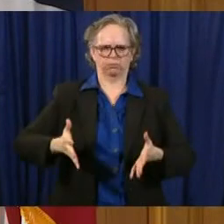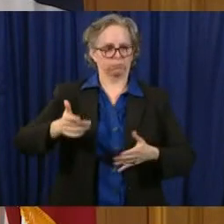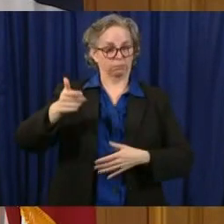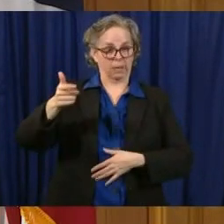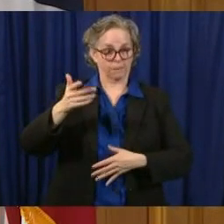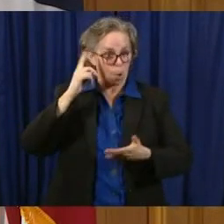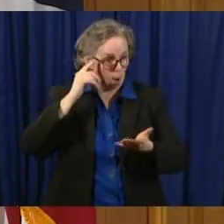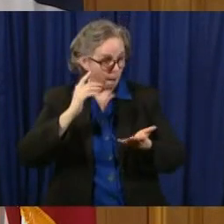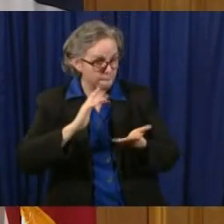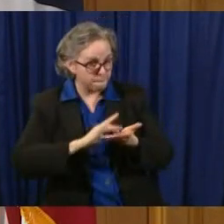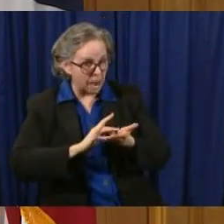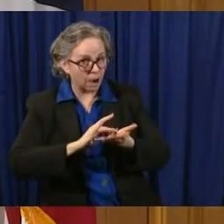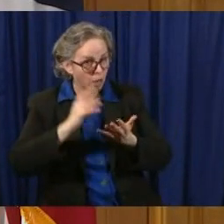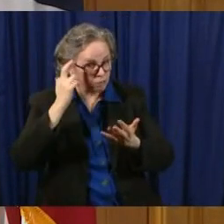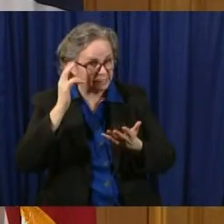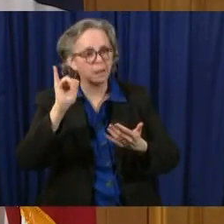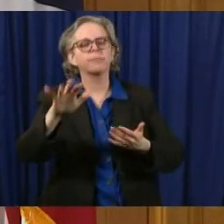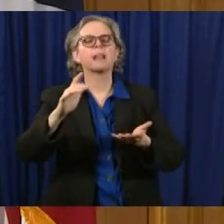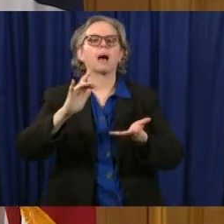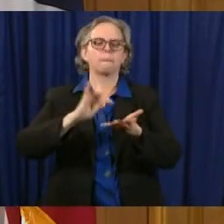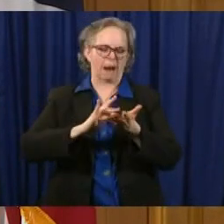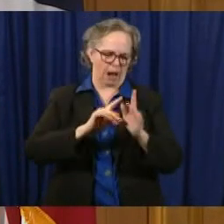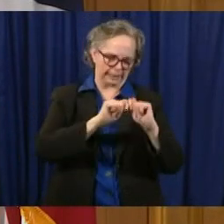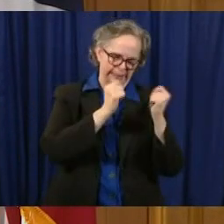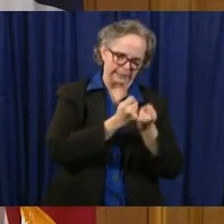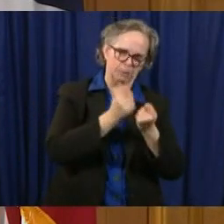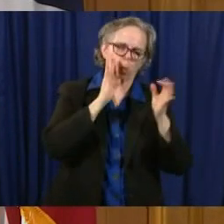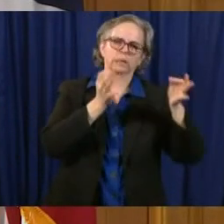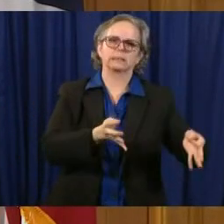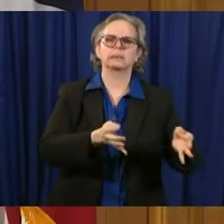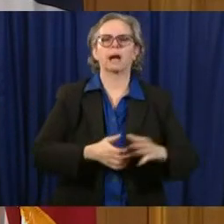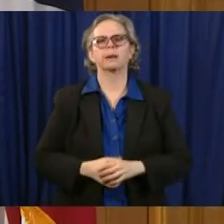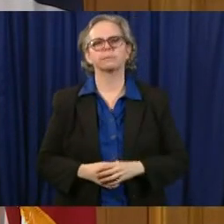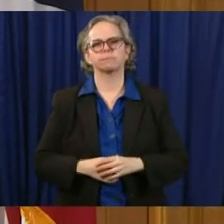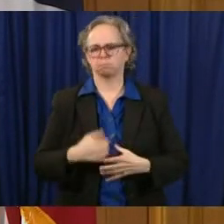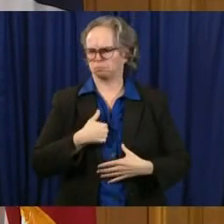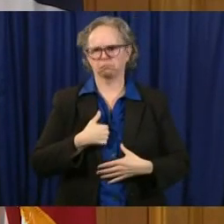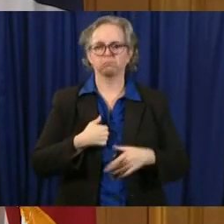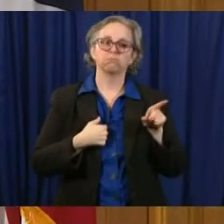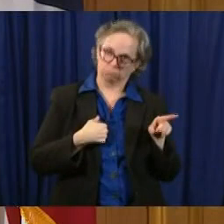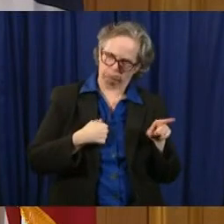Their medical team. Medical team there. Yeah. Medical team makes that decision.